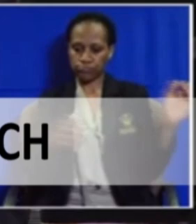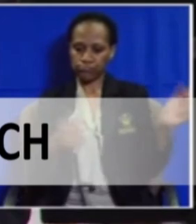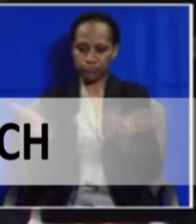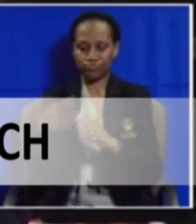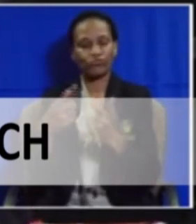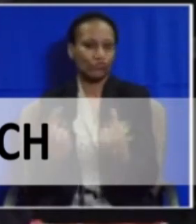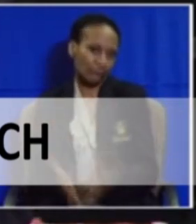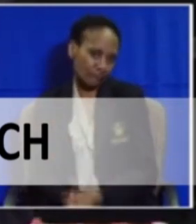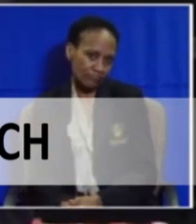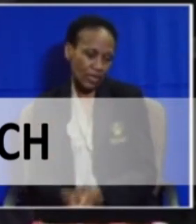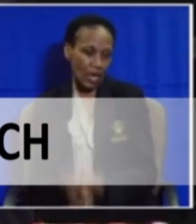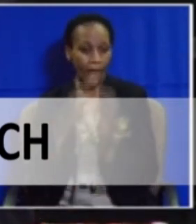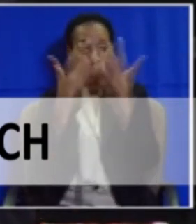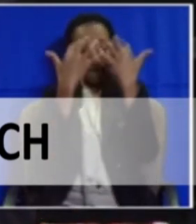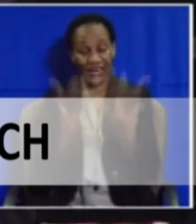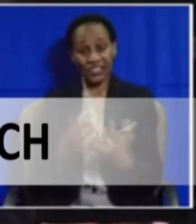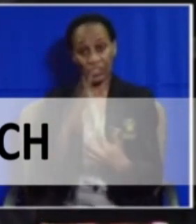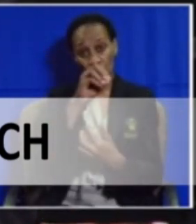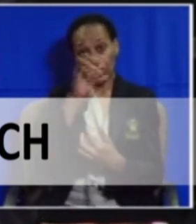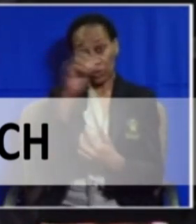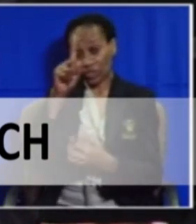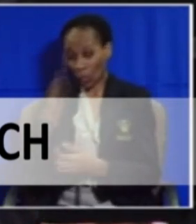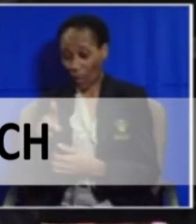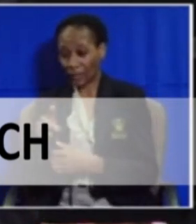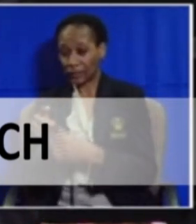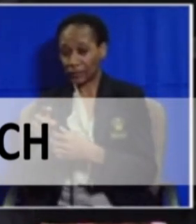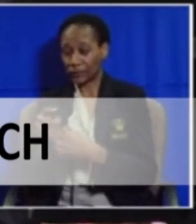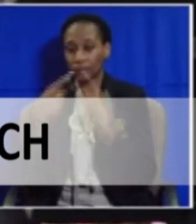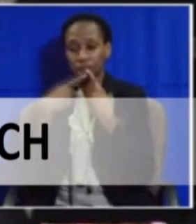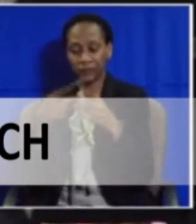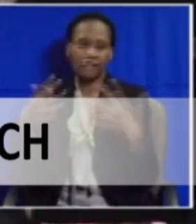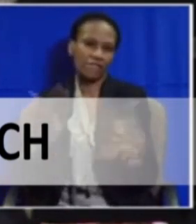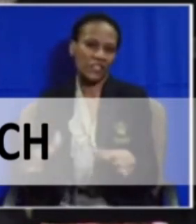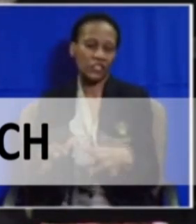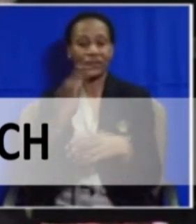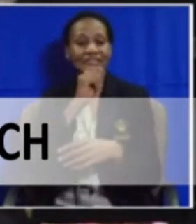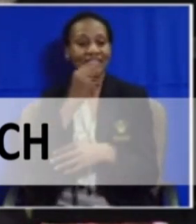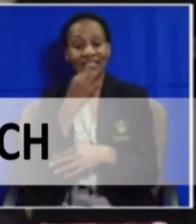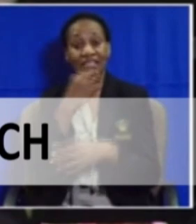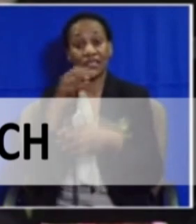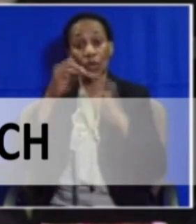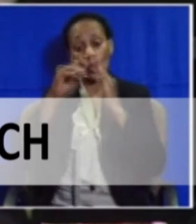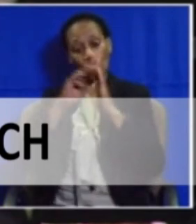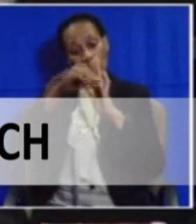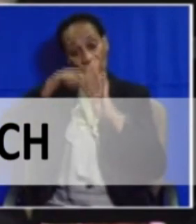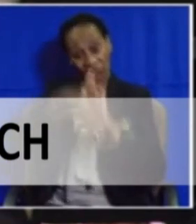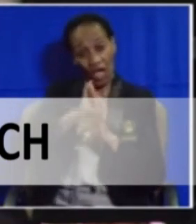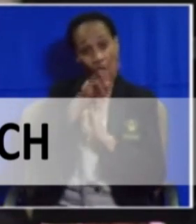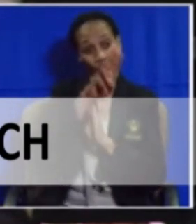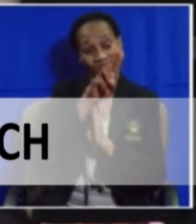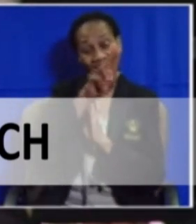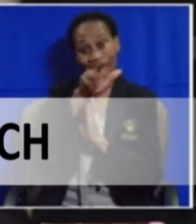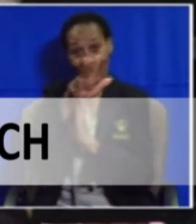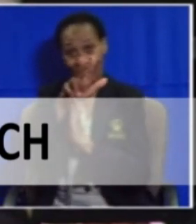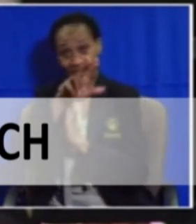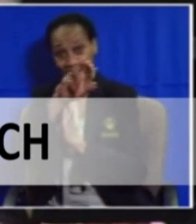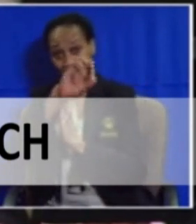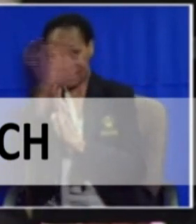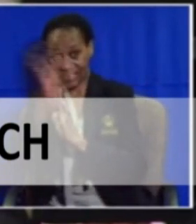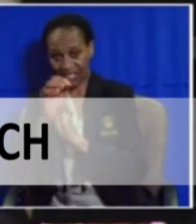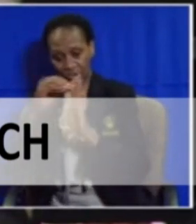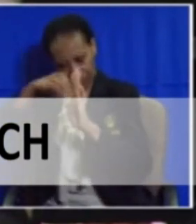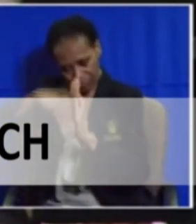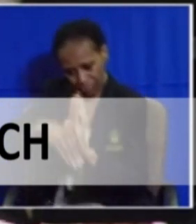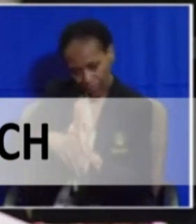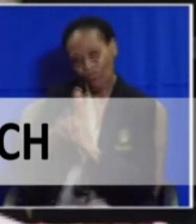2021 budget, the corporate income tax rate will be reduced from 28% to 27% for